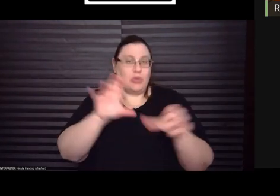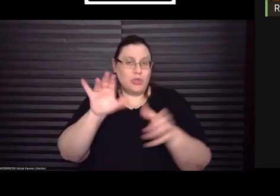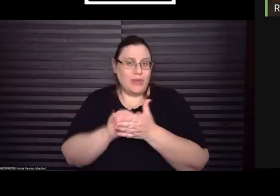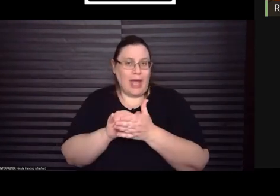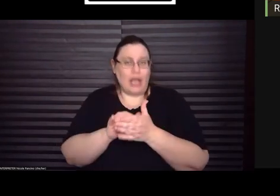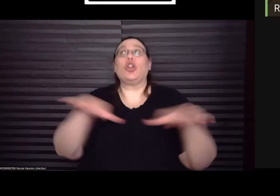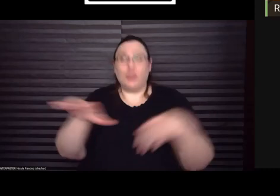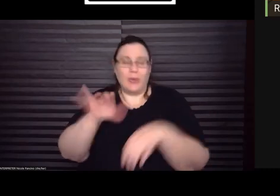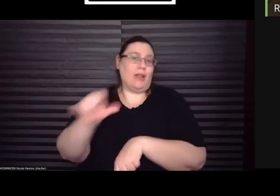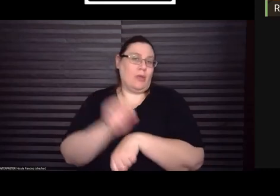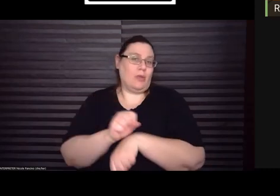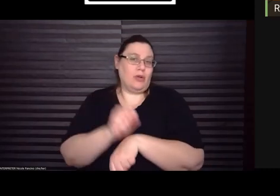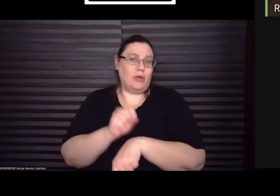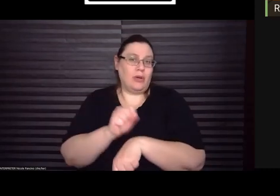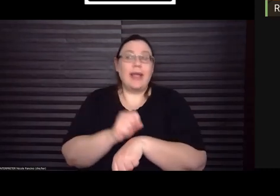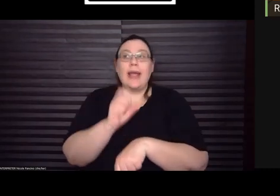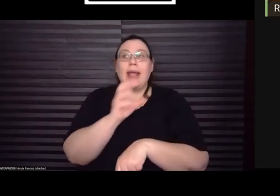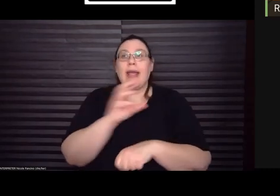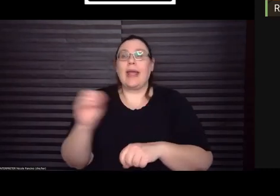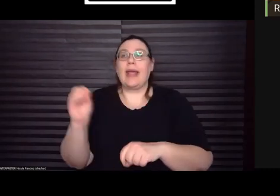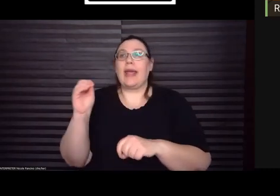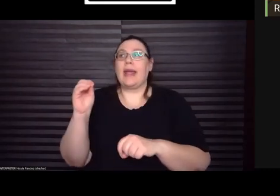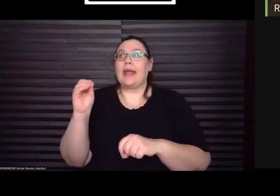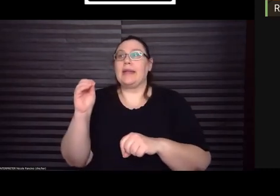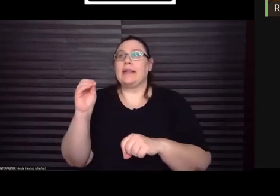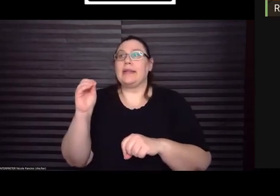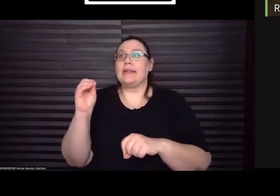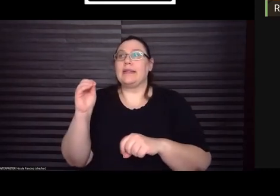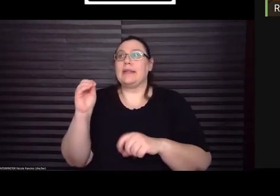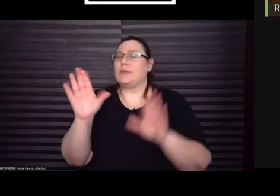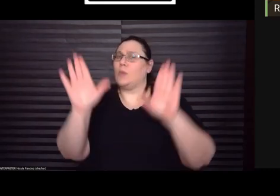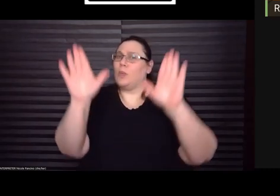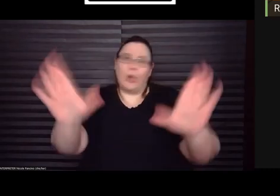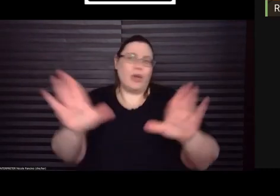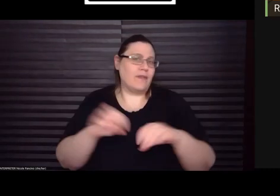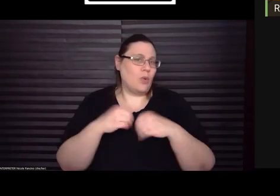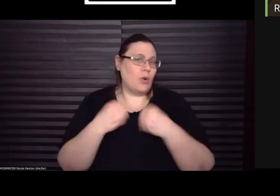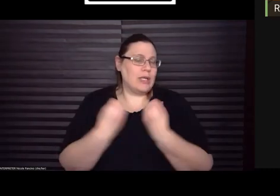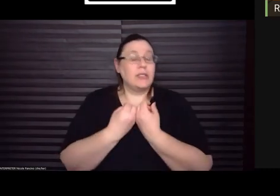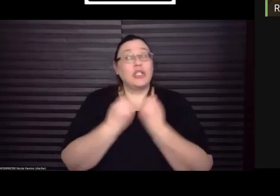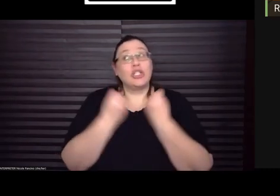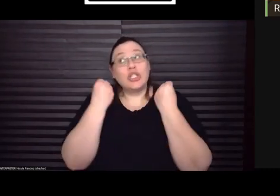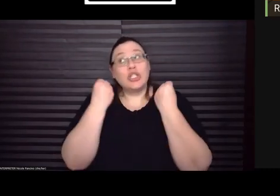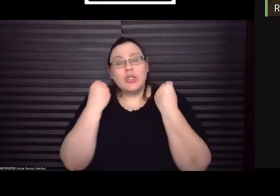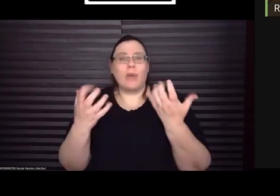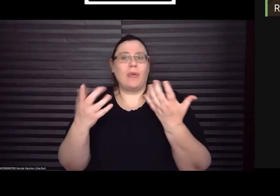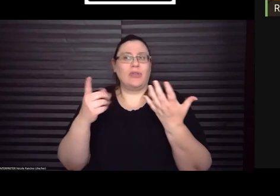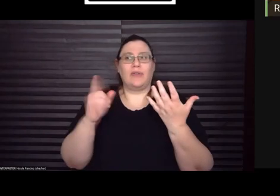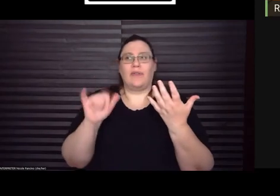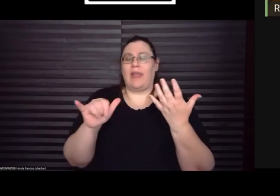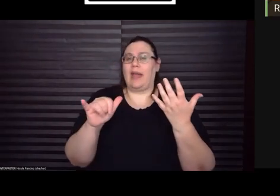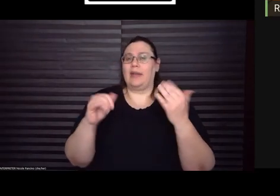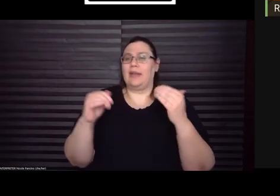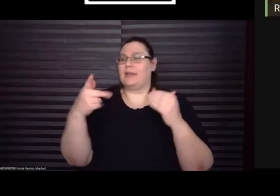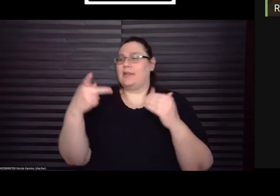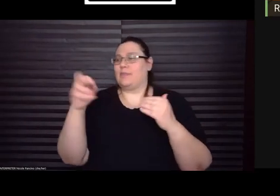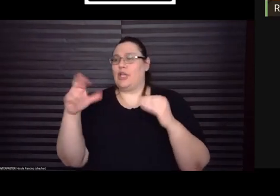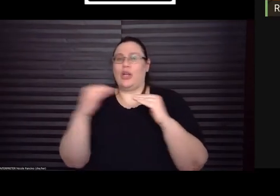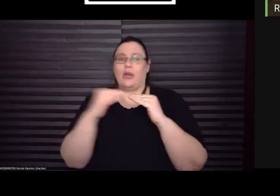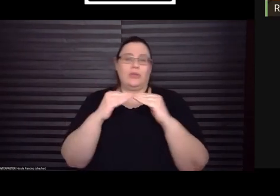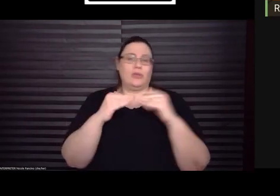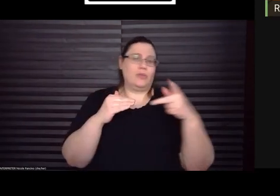that. They're doing this work, you know, and it's, you know, it's a wonderful organization because so much of it is really, it's